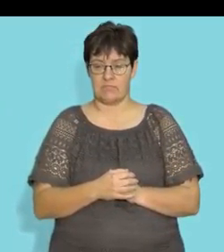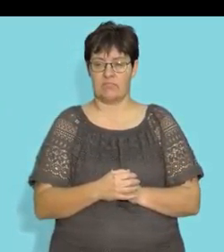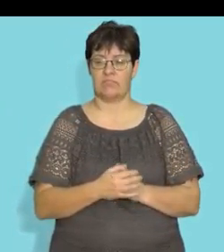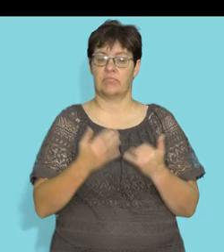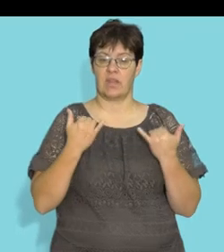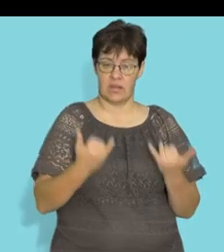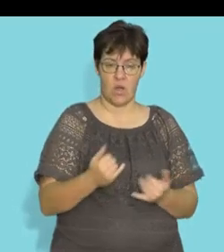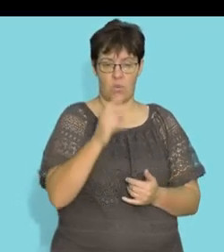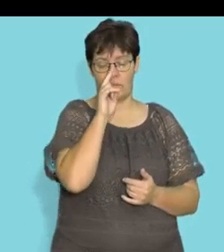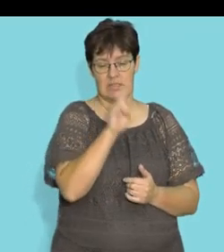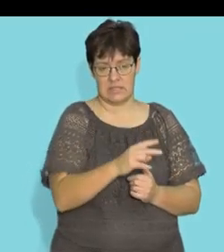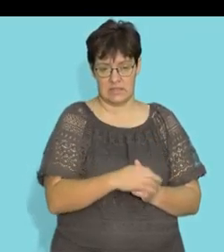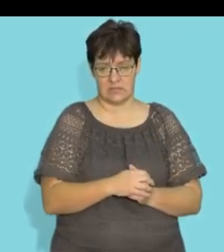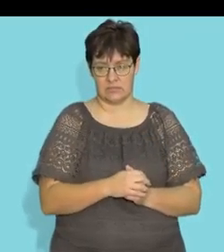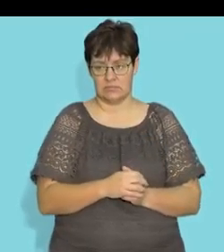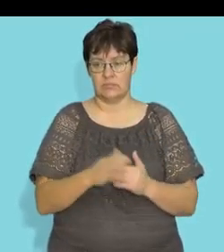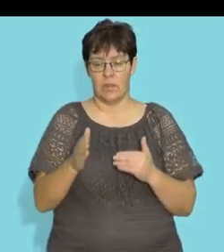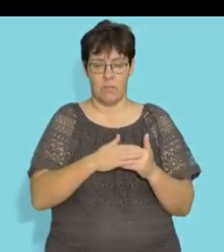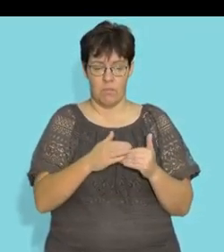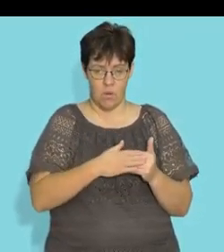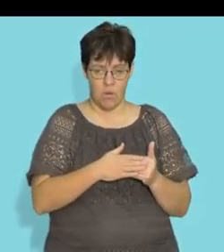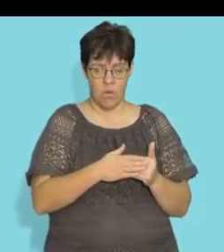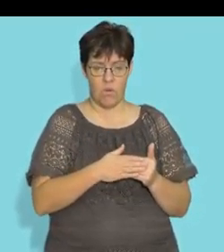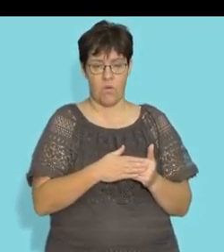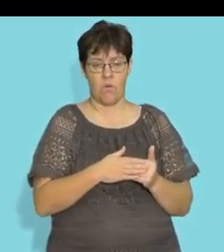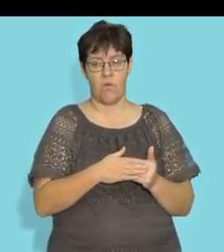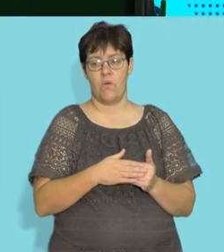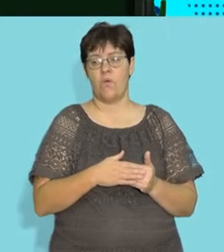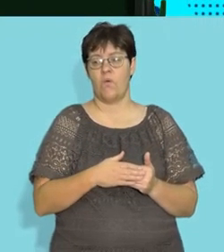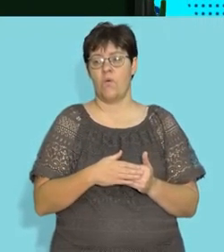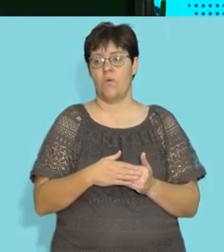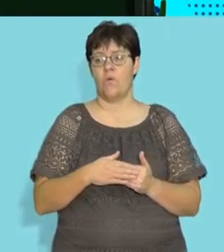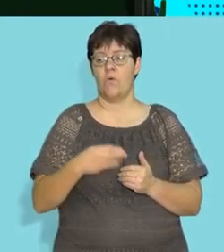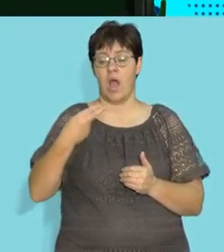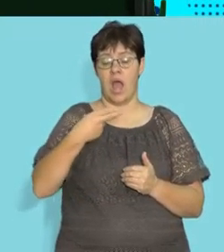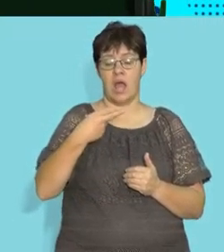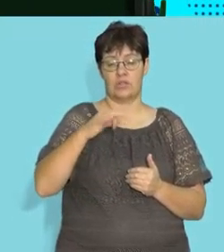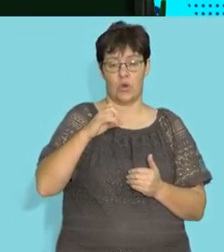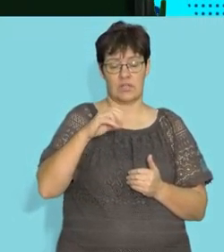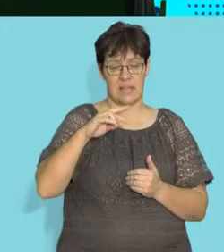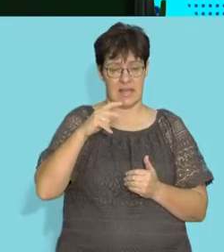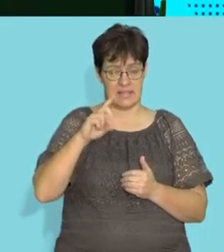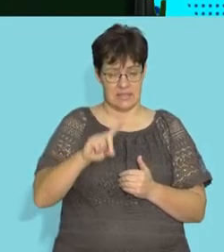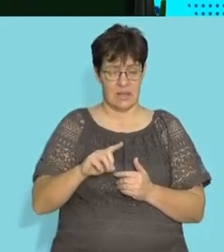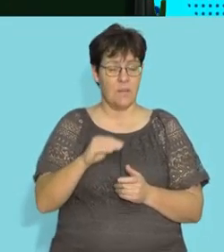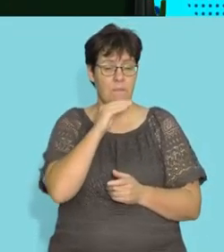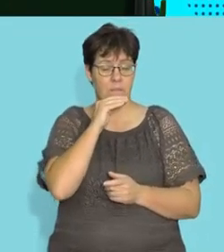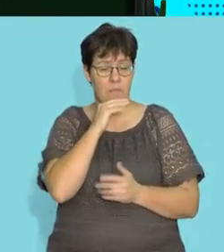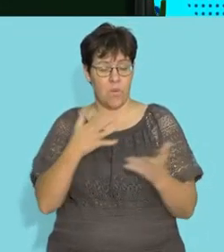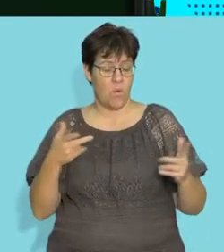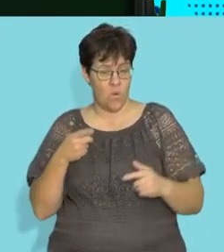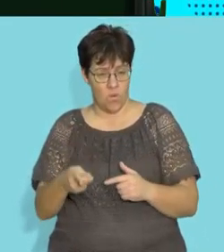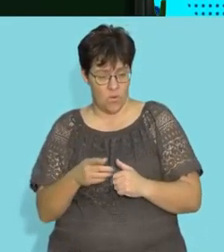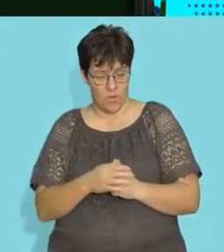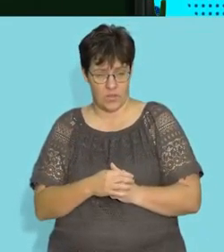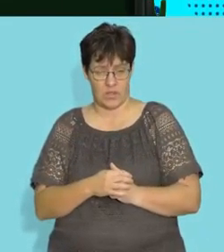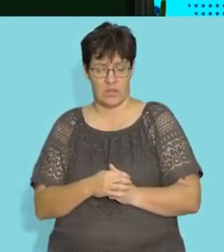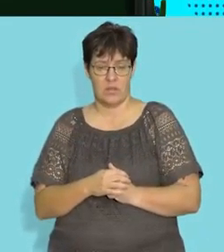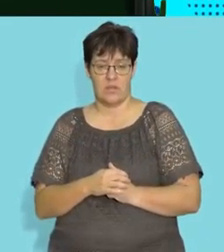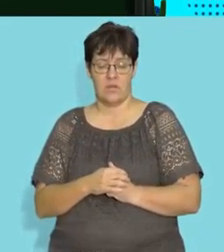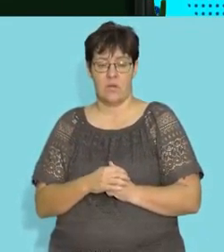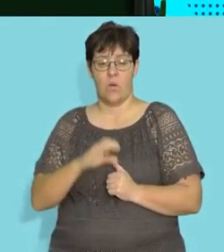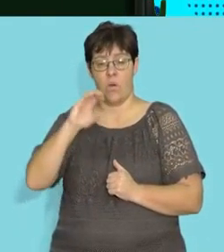donates the proton, and we have hydrogen carbonate ion, and we have